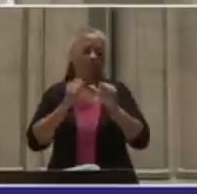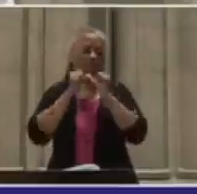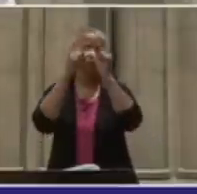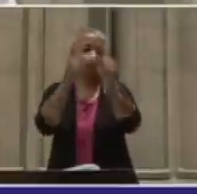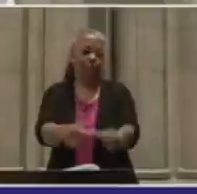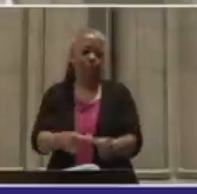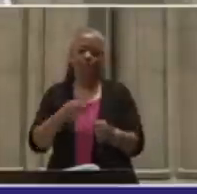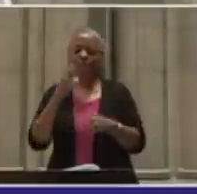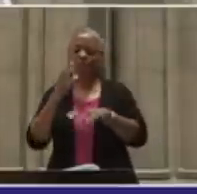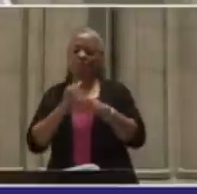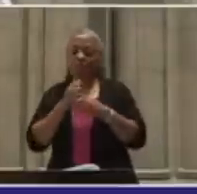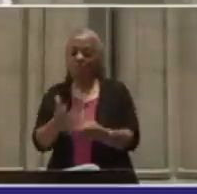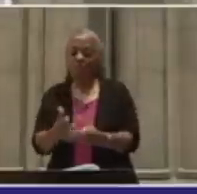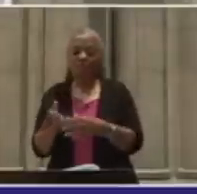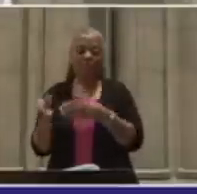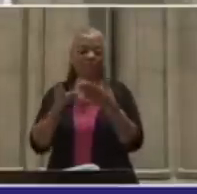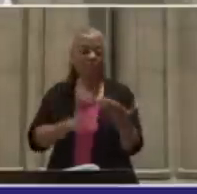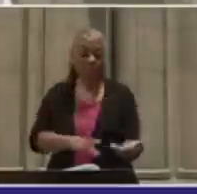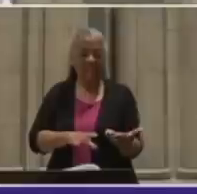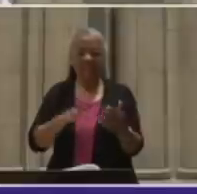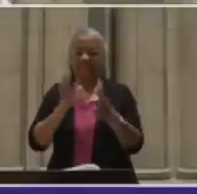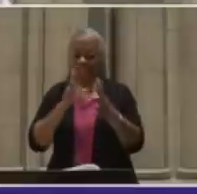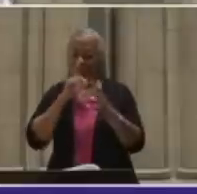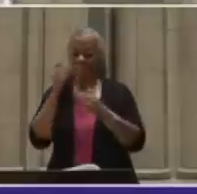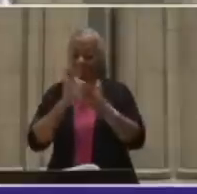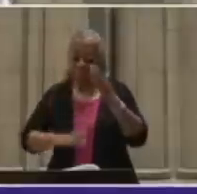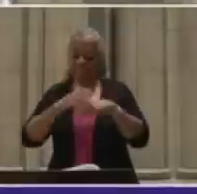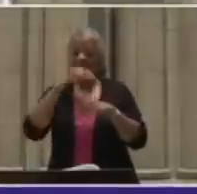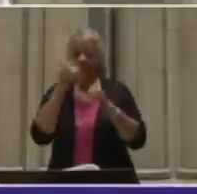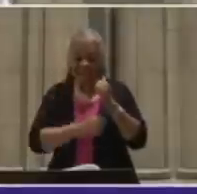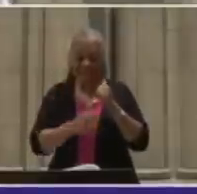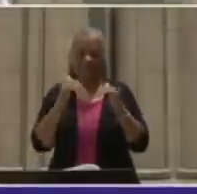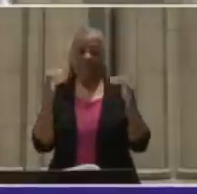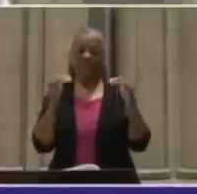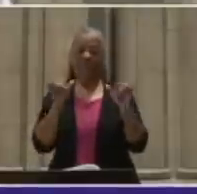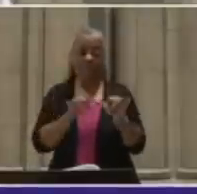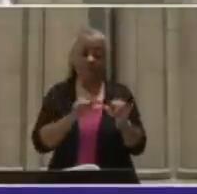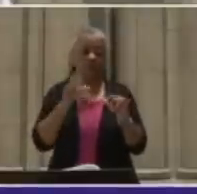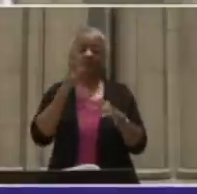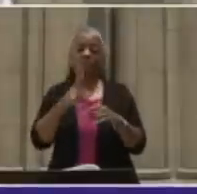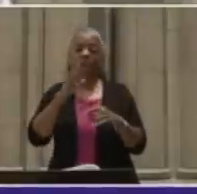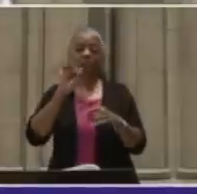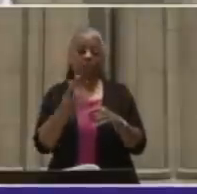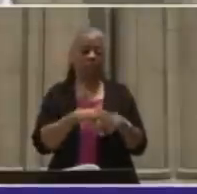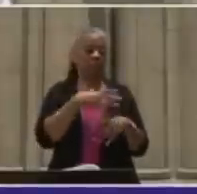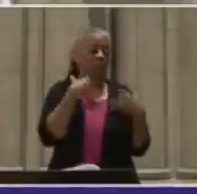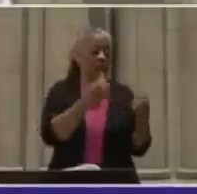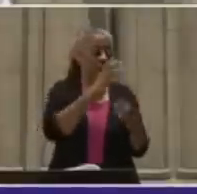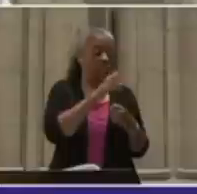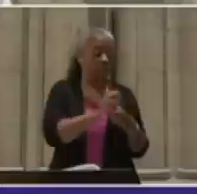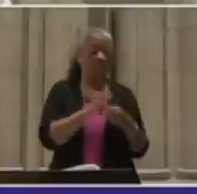endures the cause death in virtually every measure of well-being, healthcare, wages,